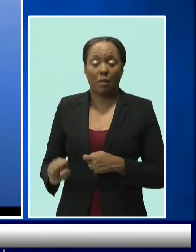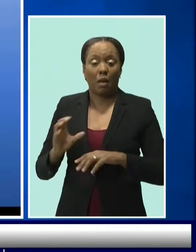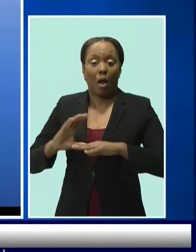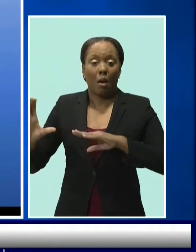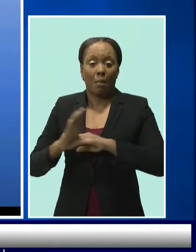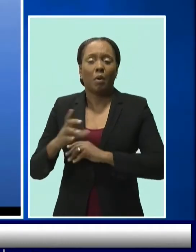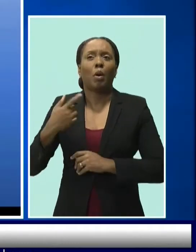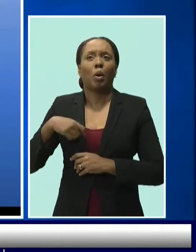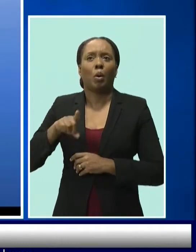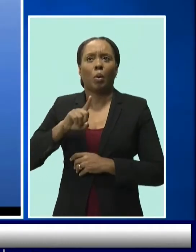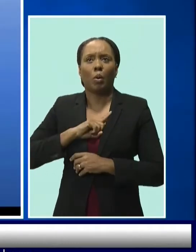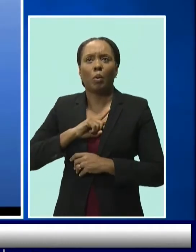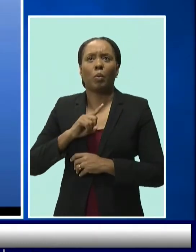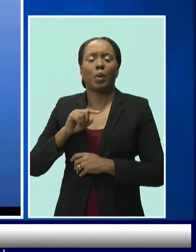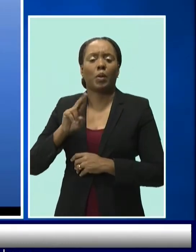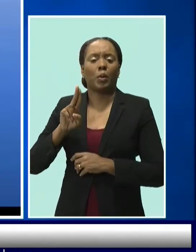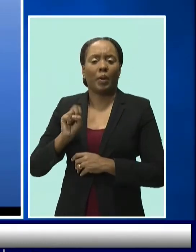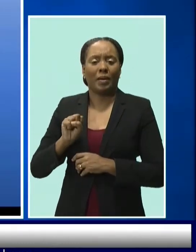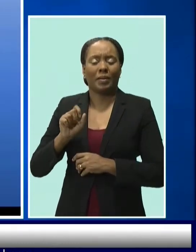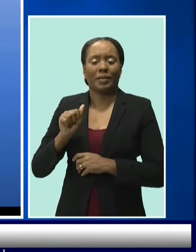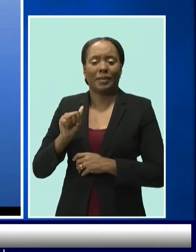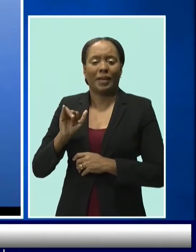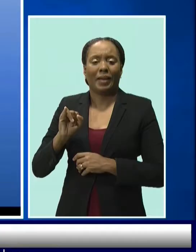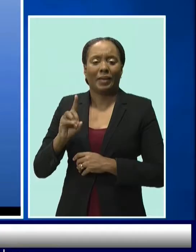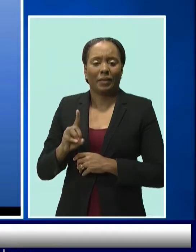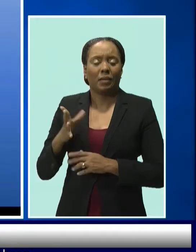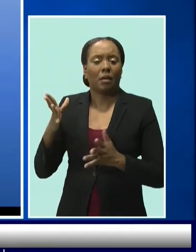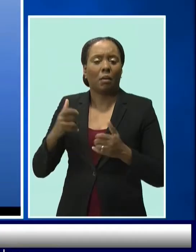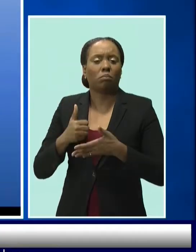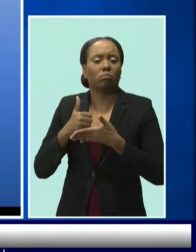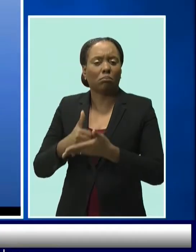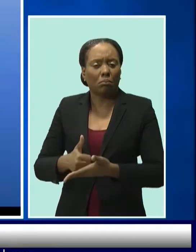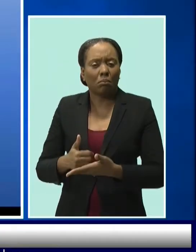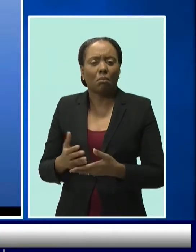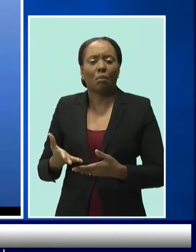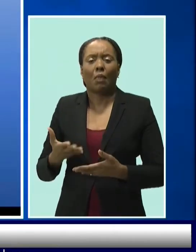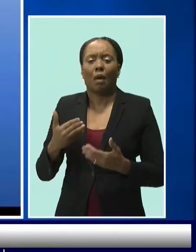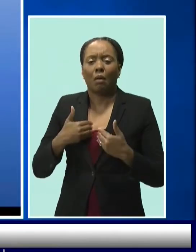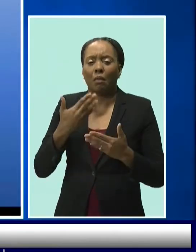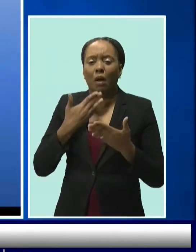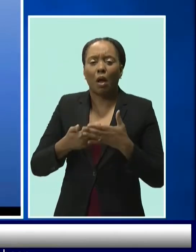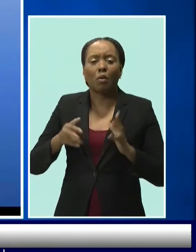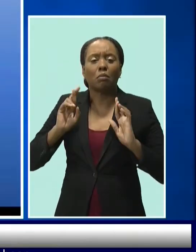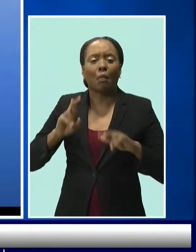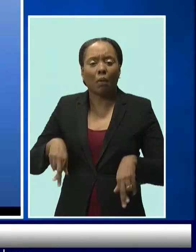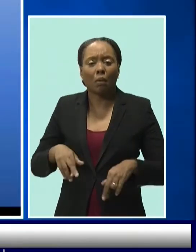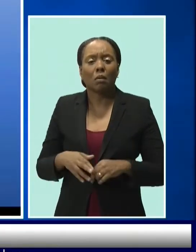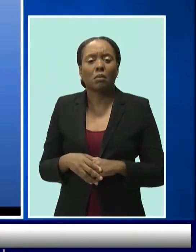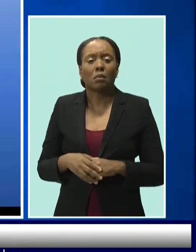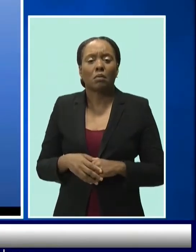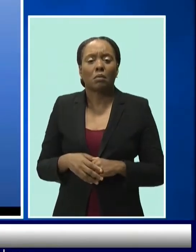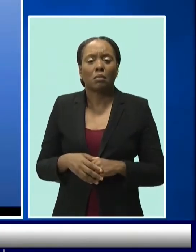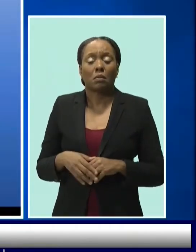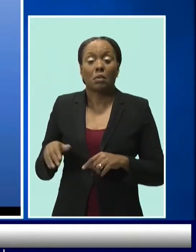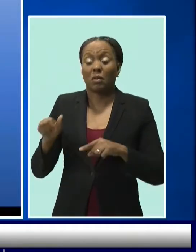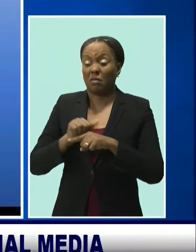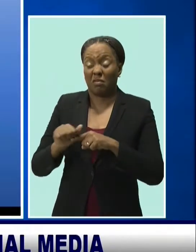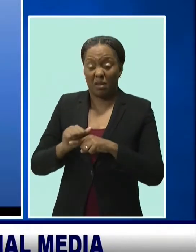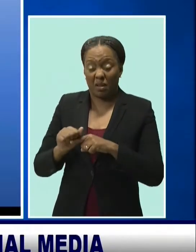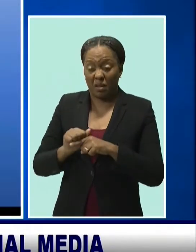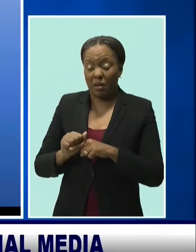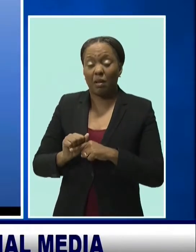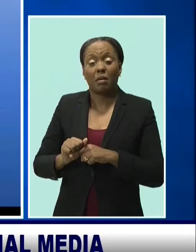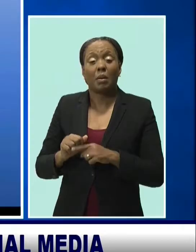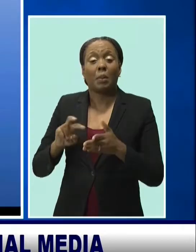committed to supporting our partner countries to enhance state capacity responses And this training is another example of